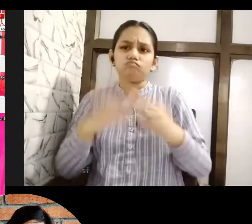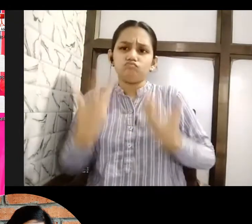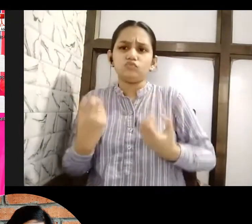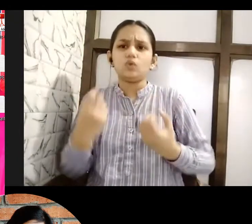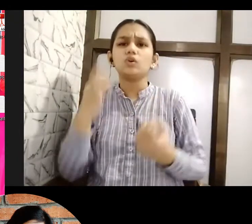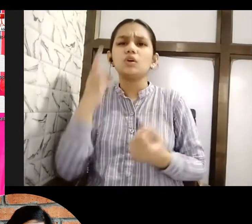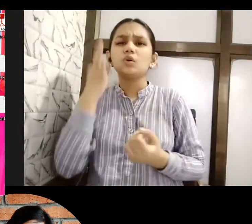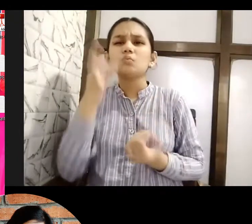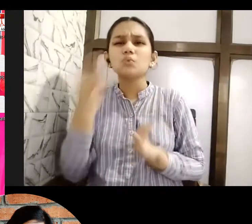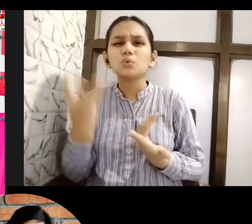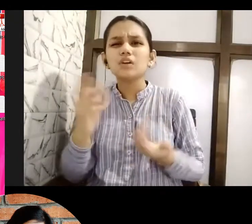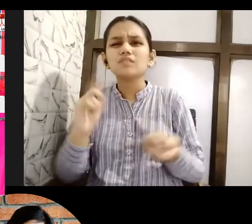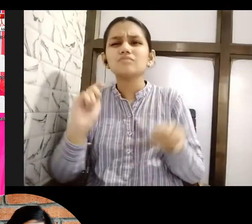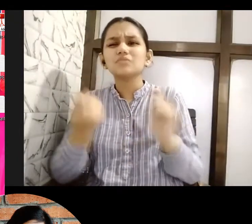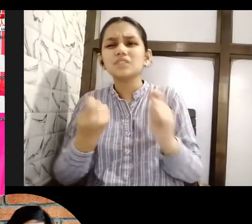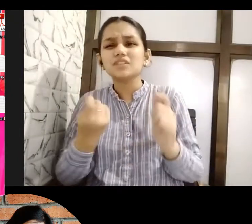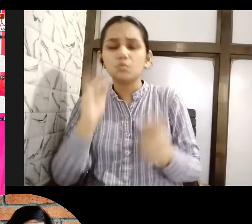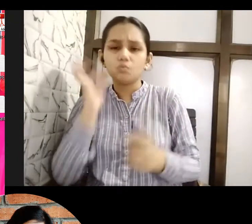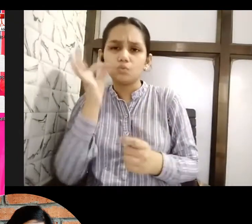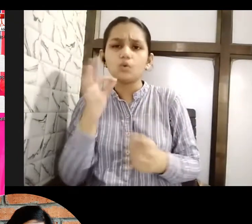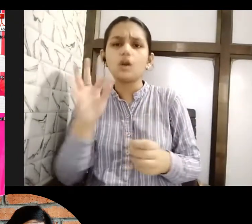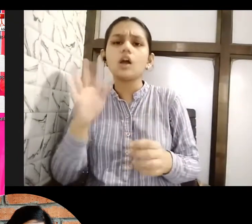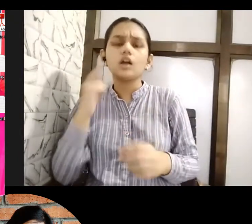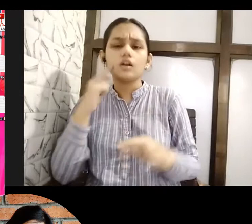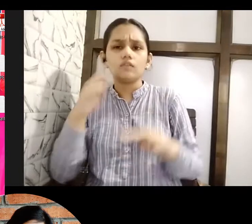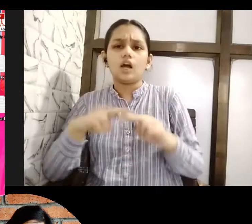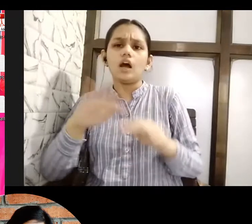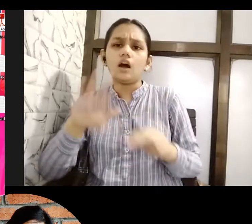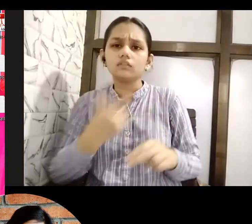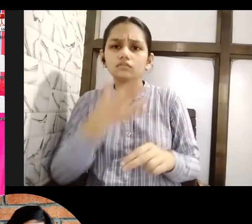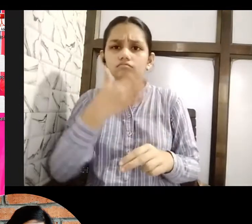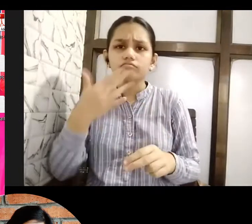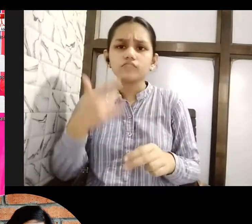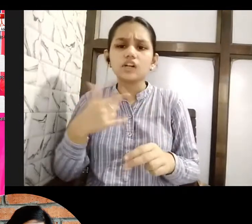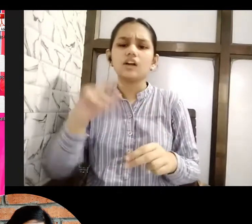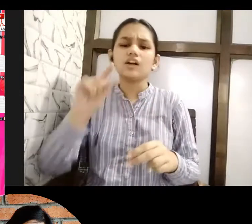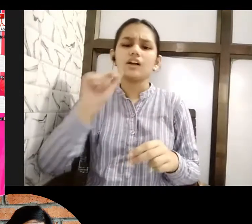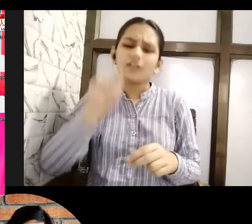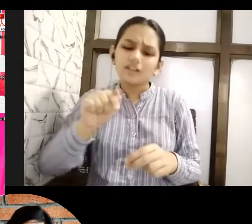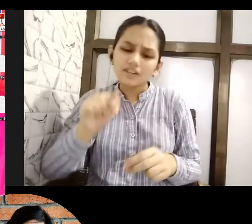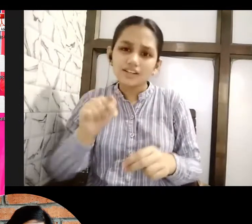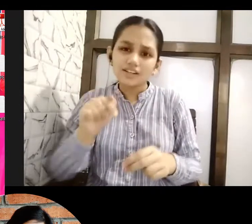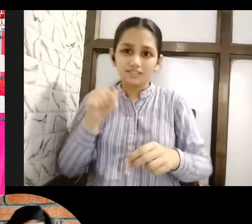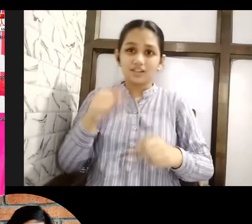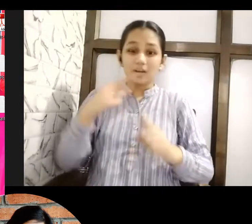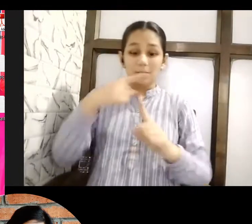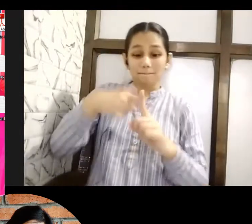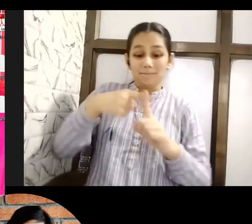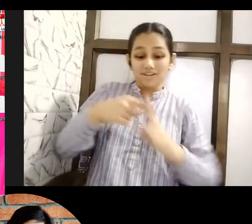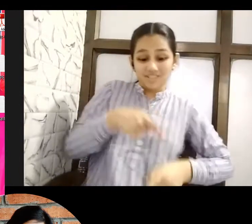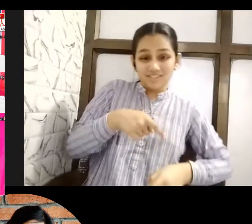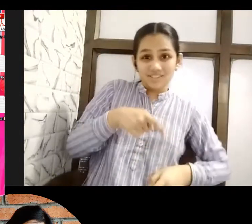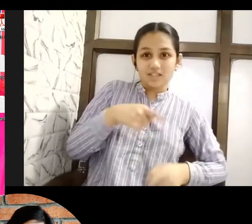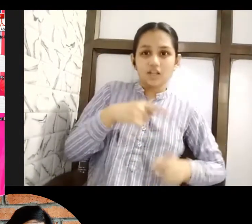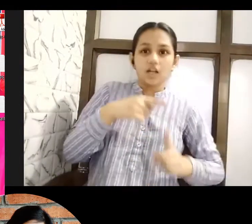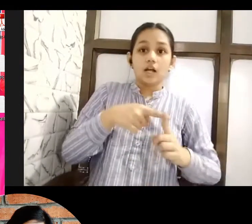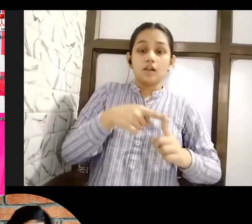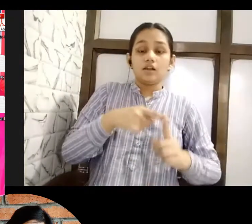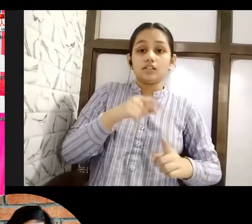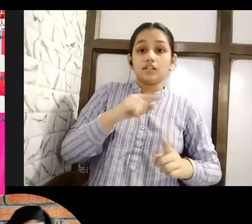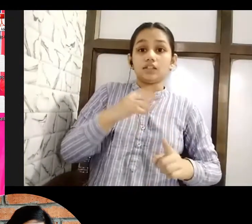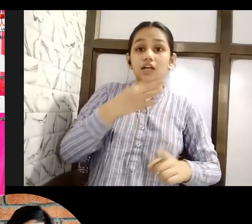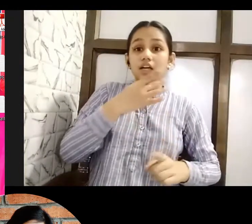color. If I want another color, I can click on this plus sign and I click